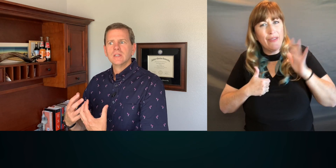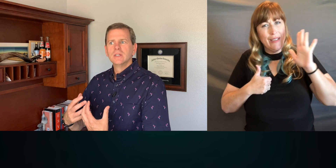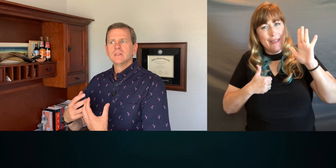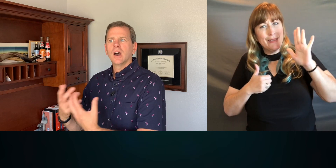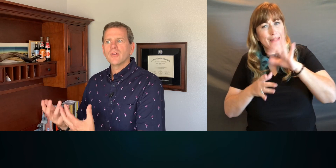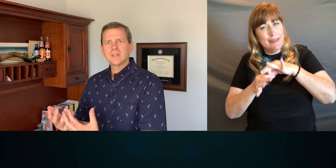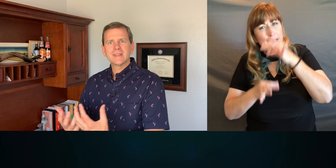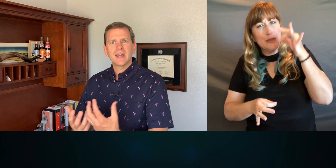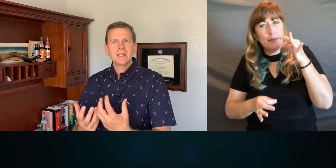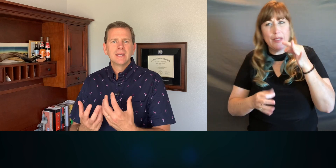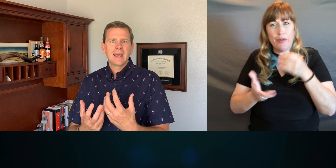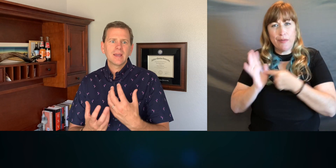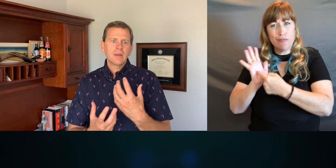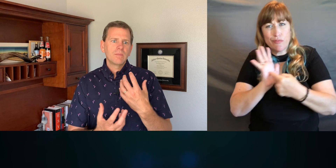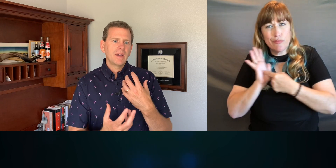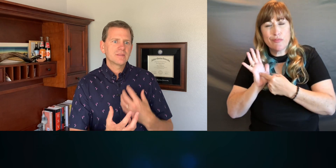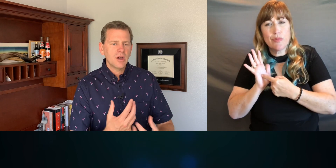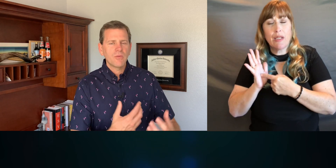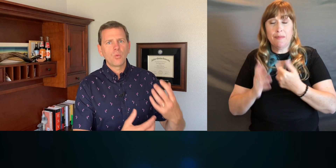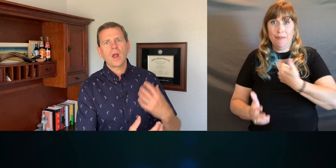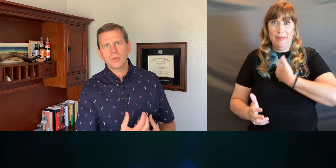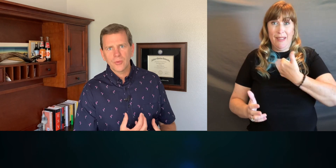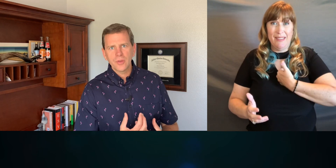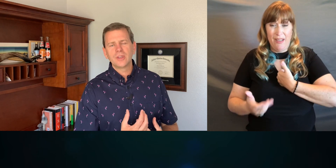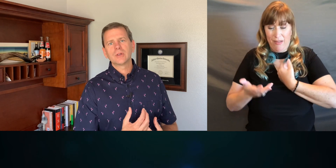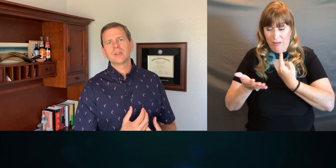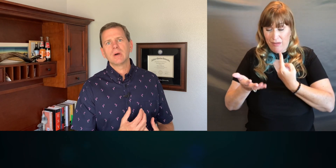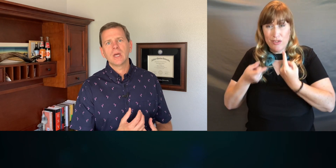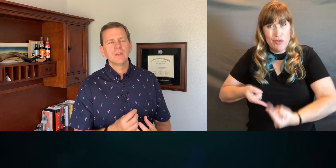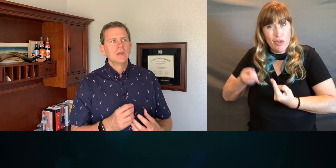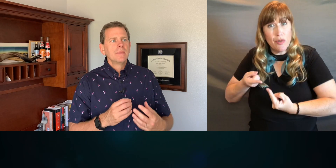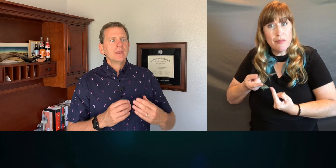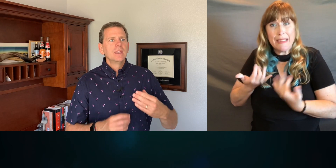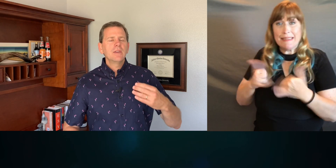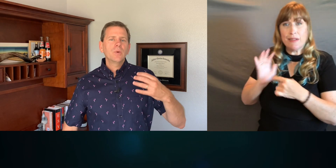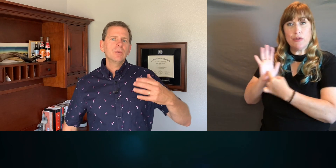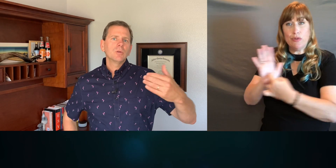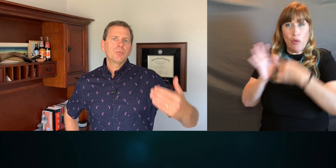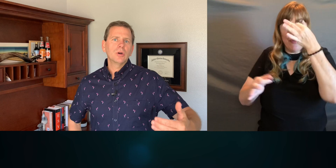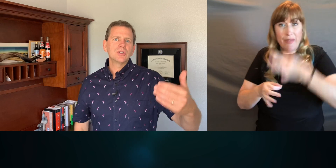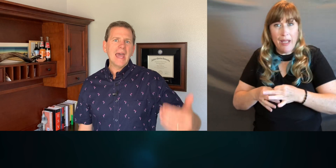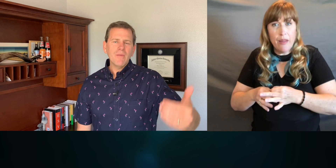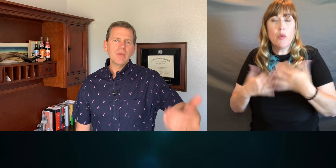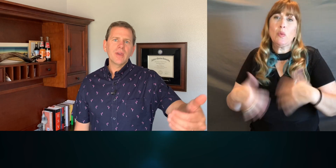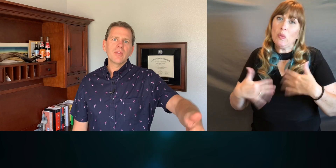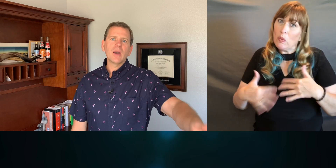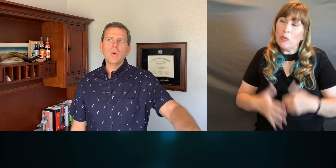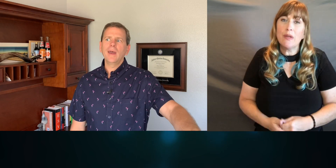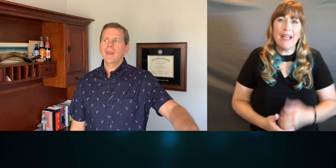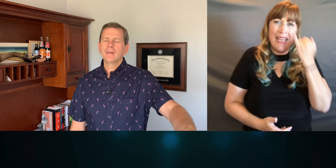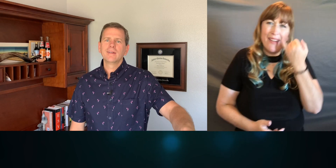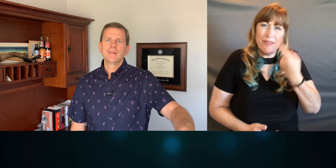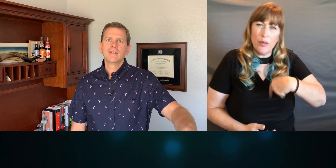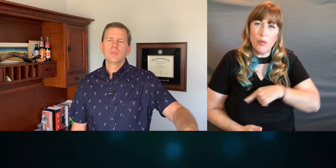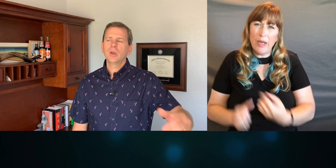Jesus to others as I myself wrestle through this difficulty in my life. If we were to approach everything that